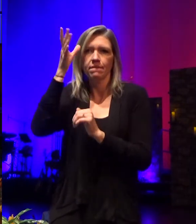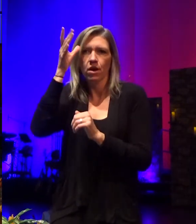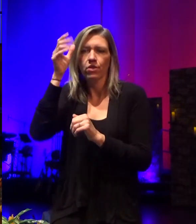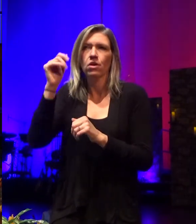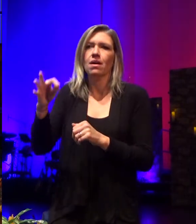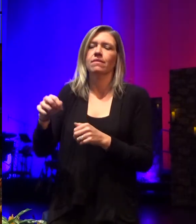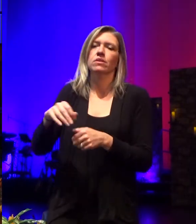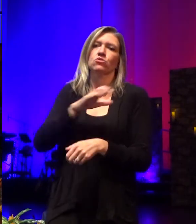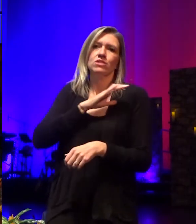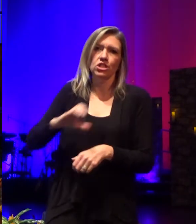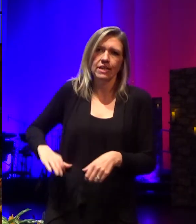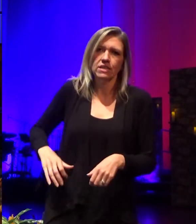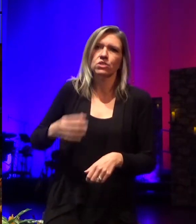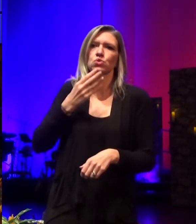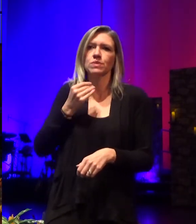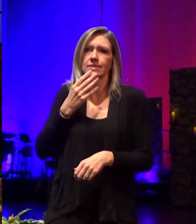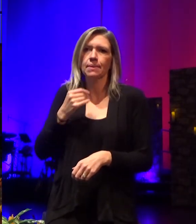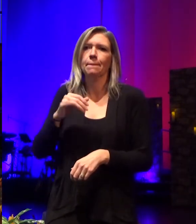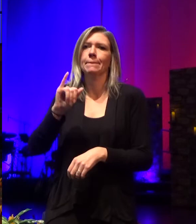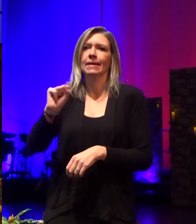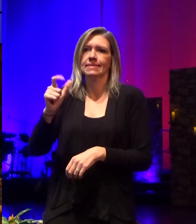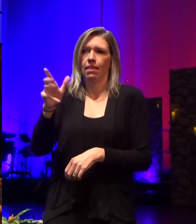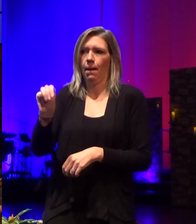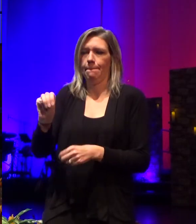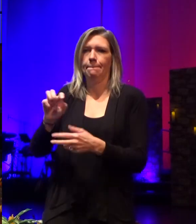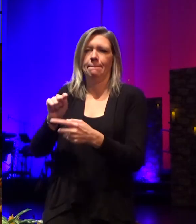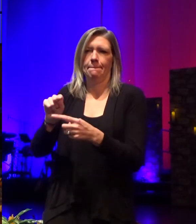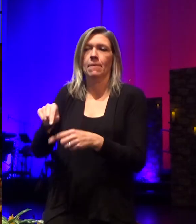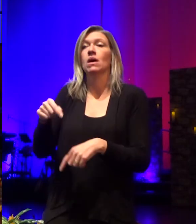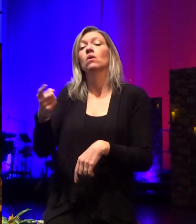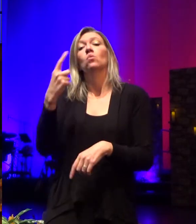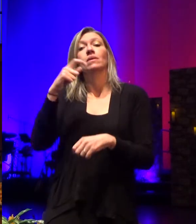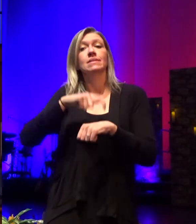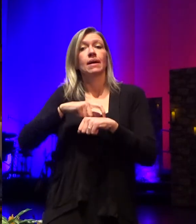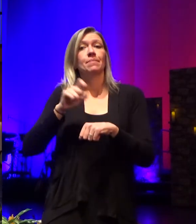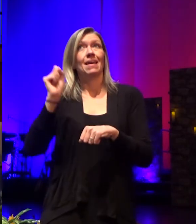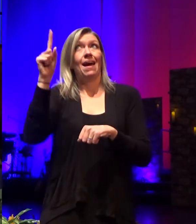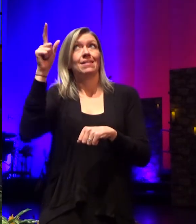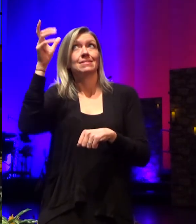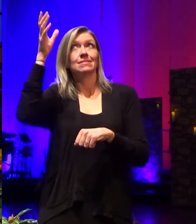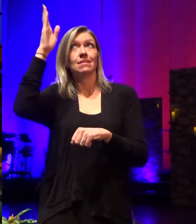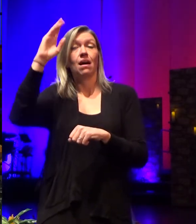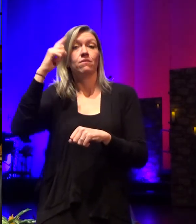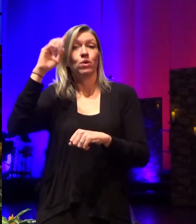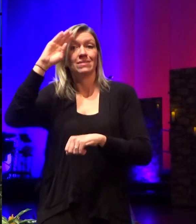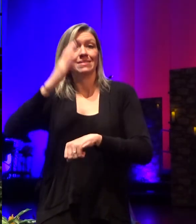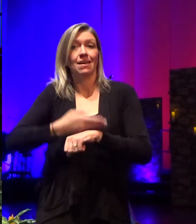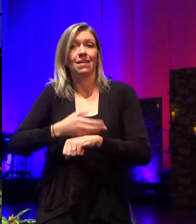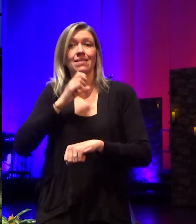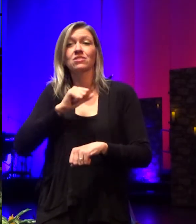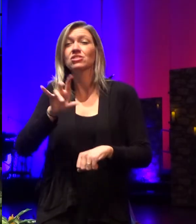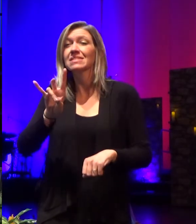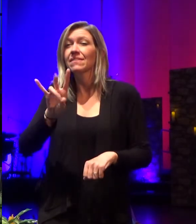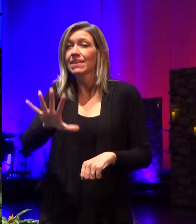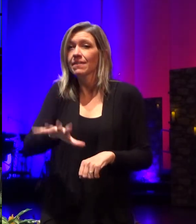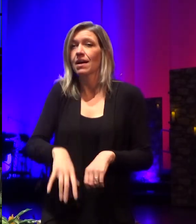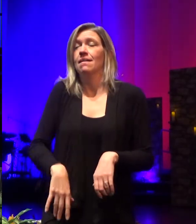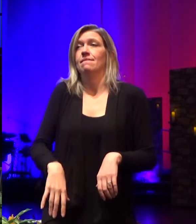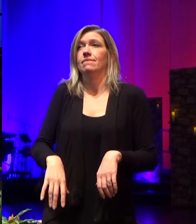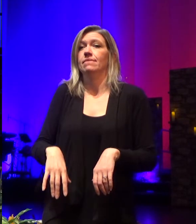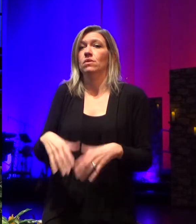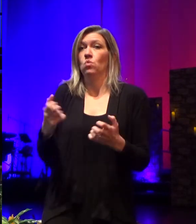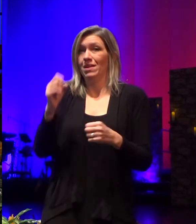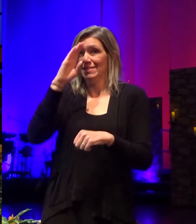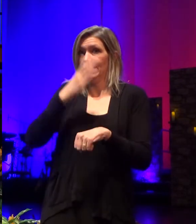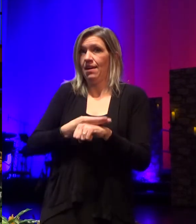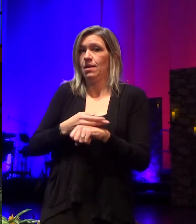Islam. At one point, he asked God for a son when he was 75, and his wife was 10 years younger, and God said, well, that'll be all right, but here I